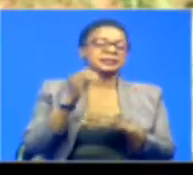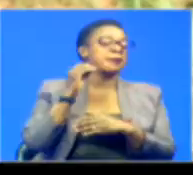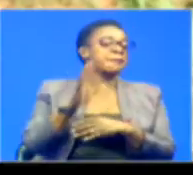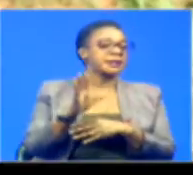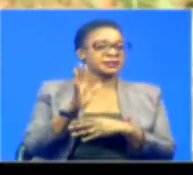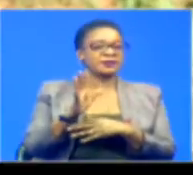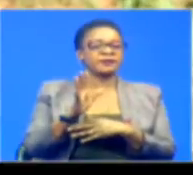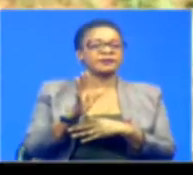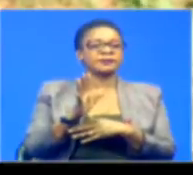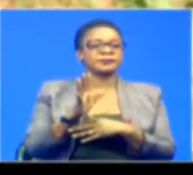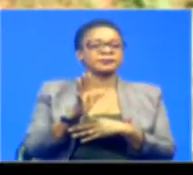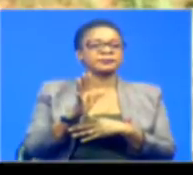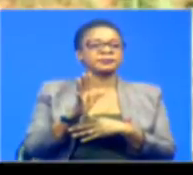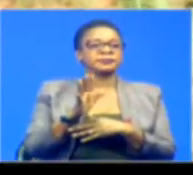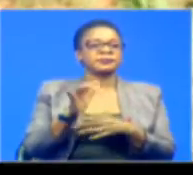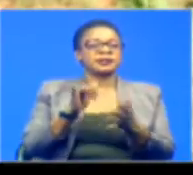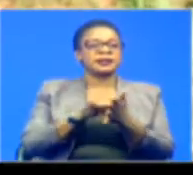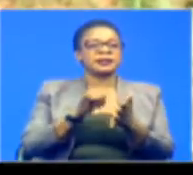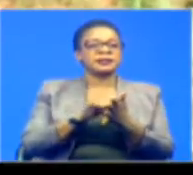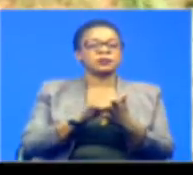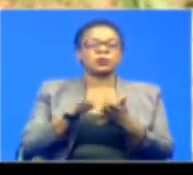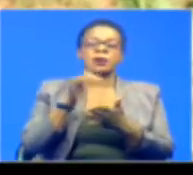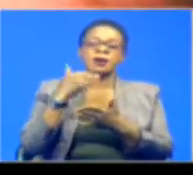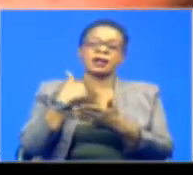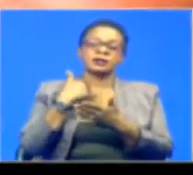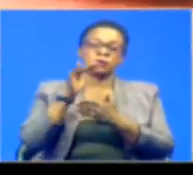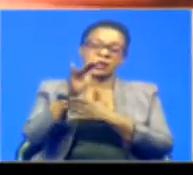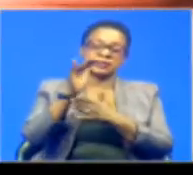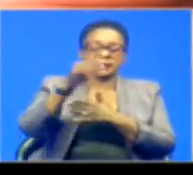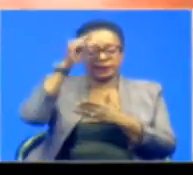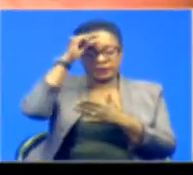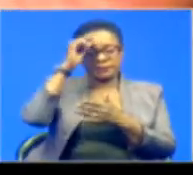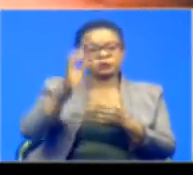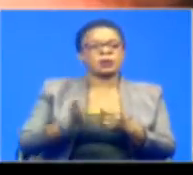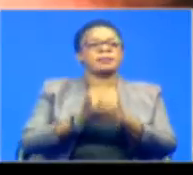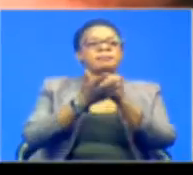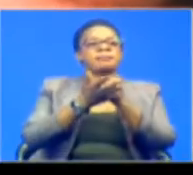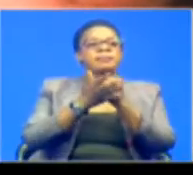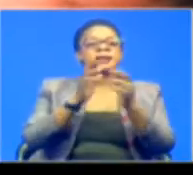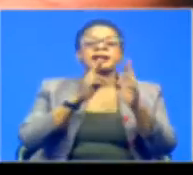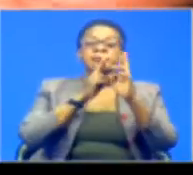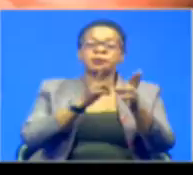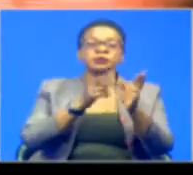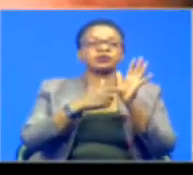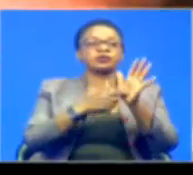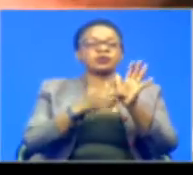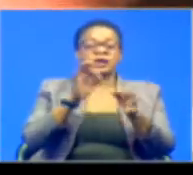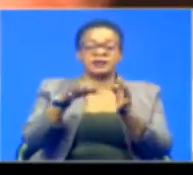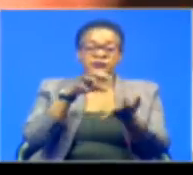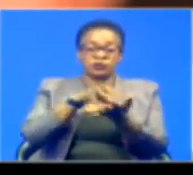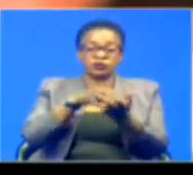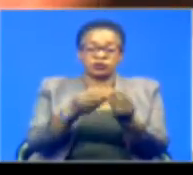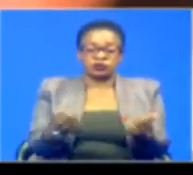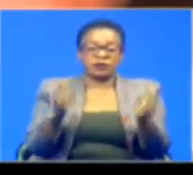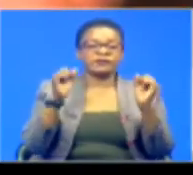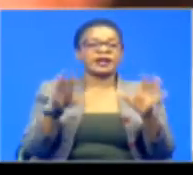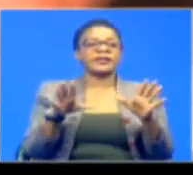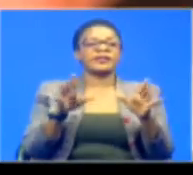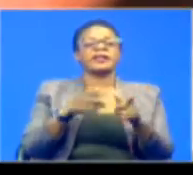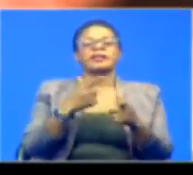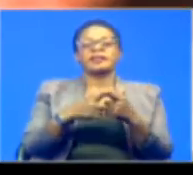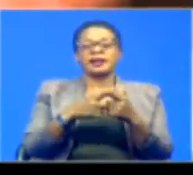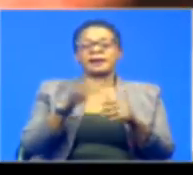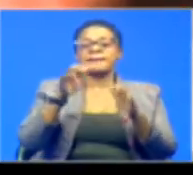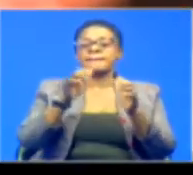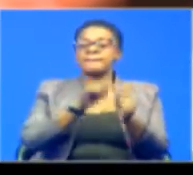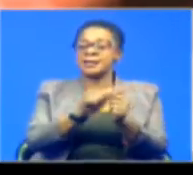sana ambayo pia tungestahili kuomba serikali tusaidie. Reports indicate that if the situation is not addressed, maize farmers in